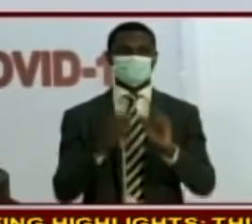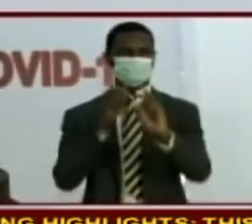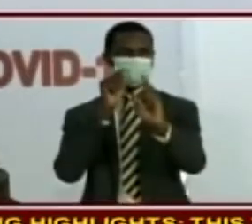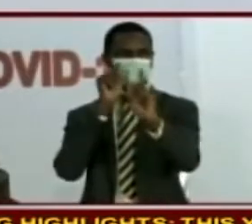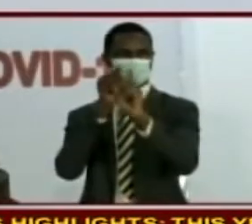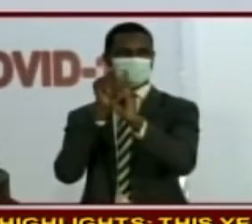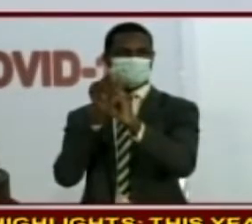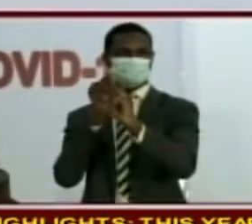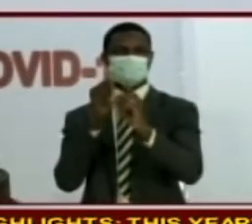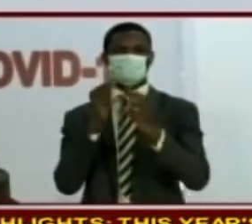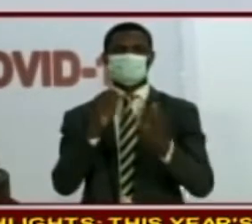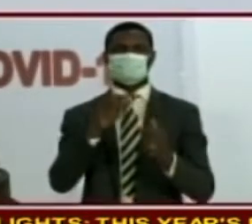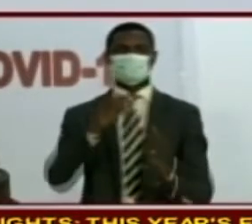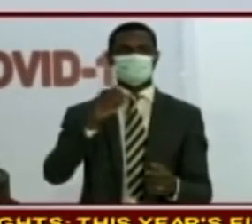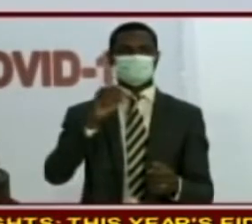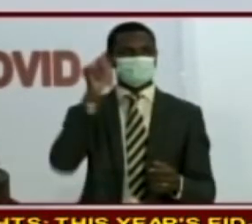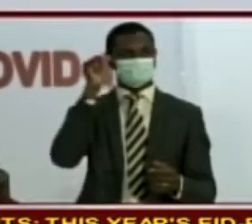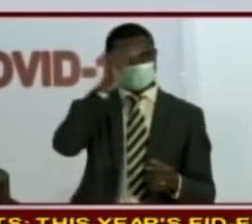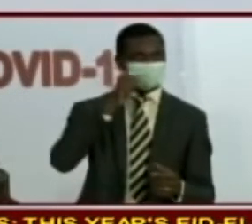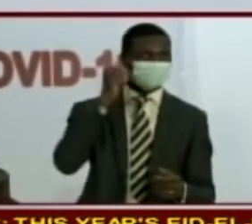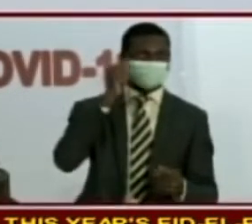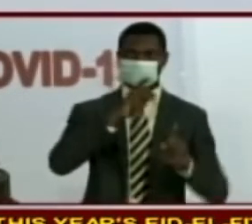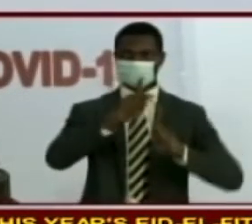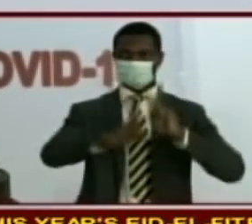Africans with respect to